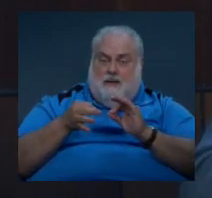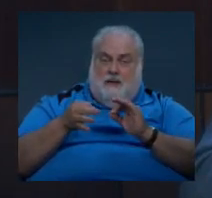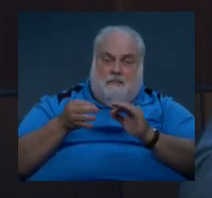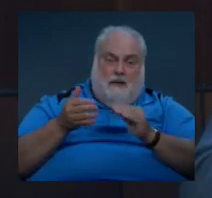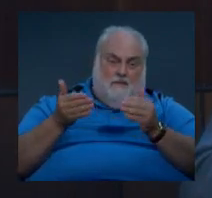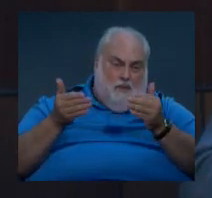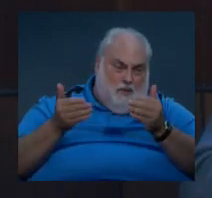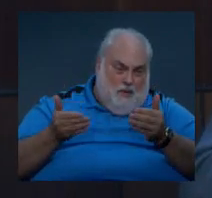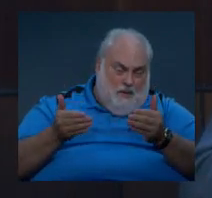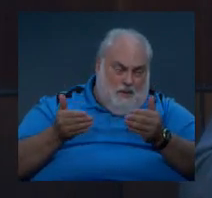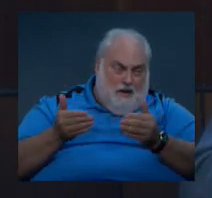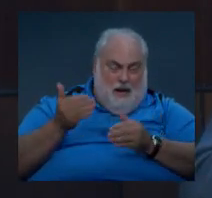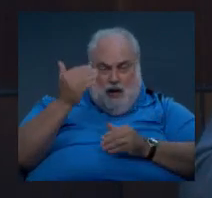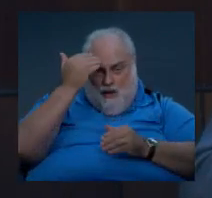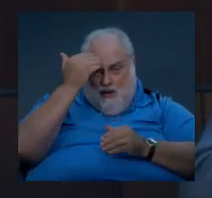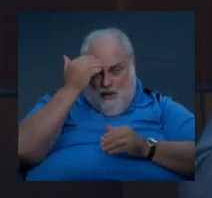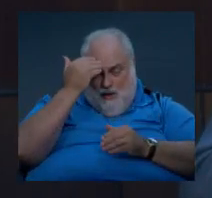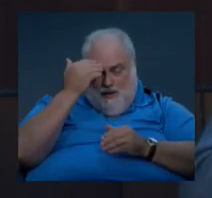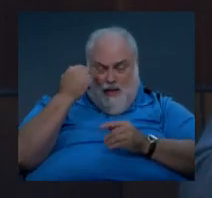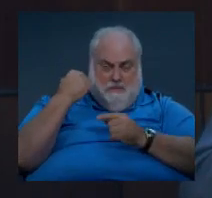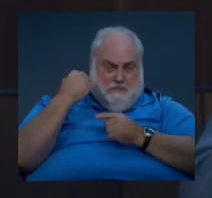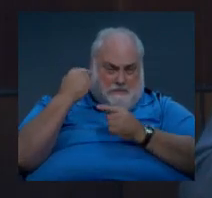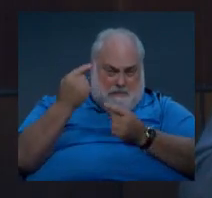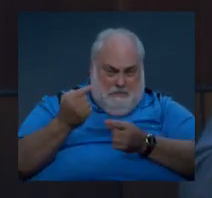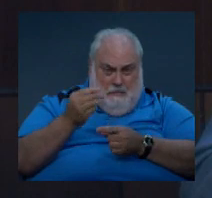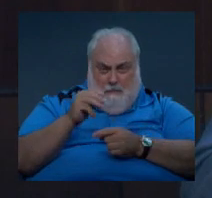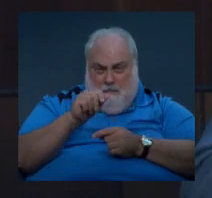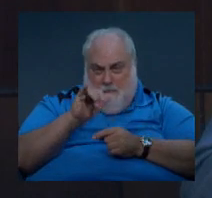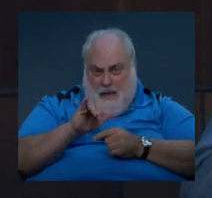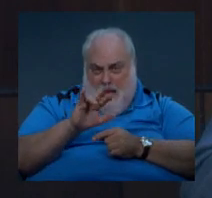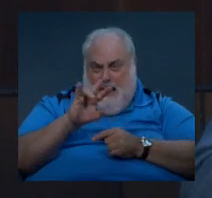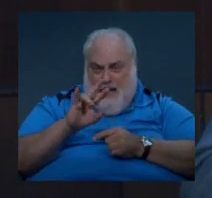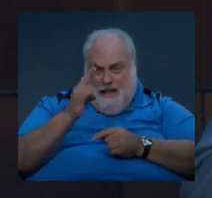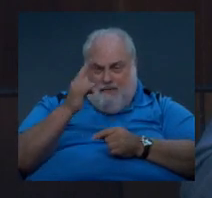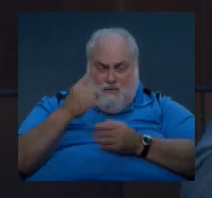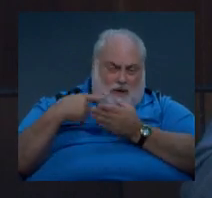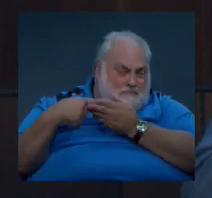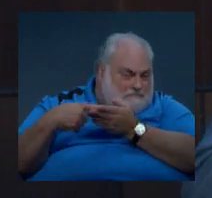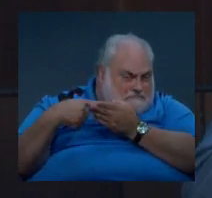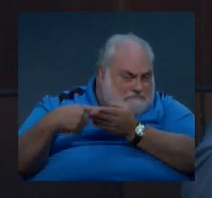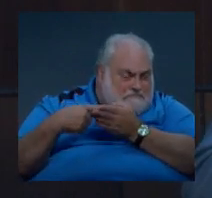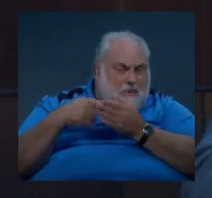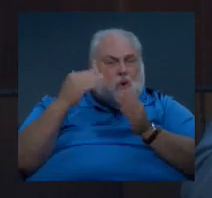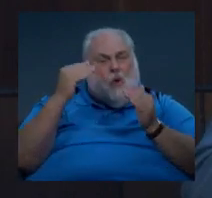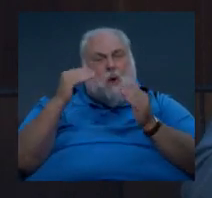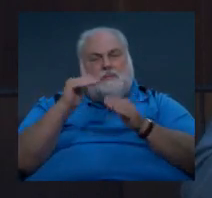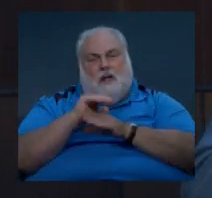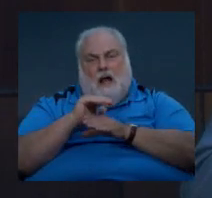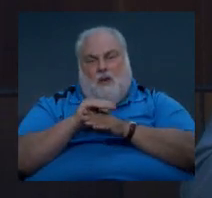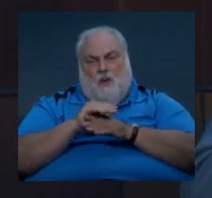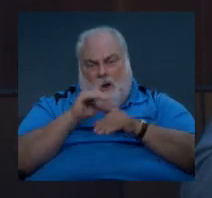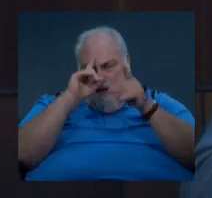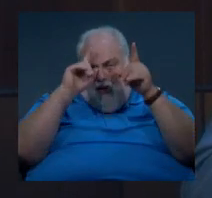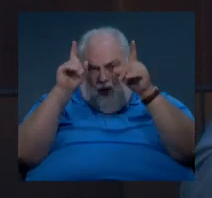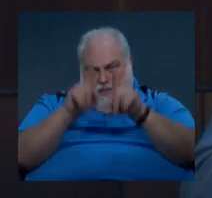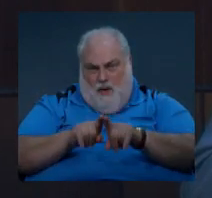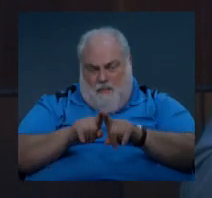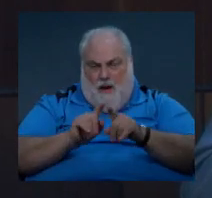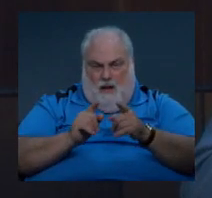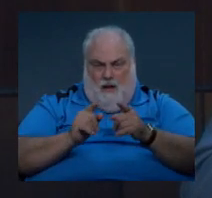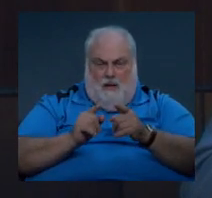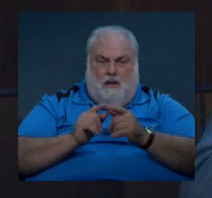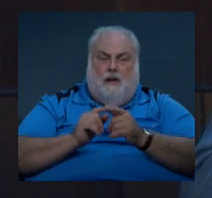on, I know we've been having this discussion since May the 7th. I'm hoping that we can reach agreement tonight so we can